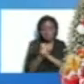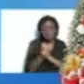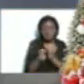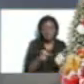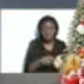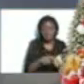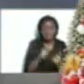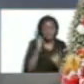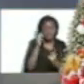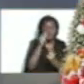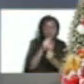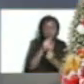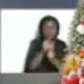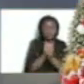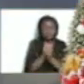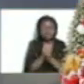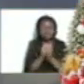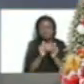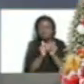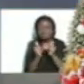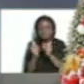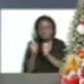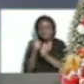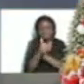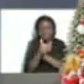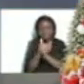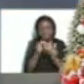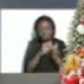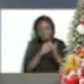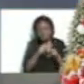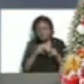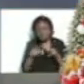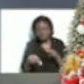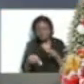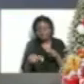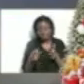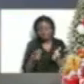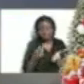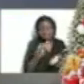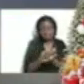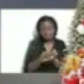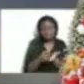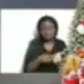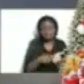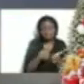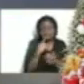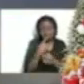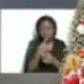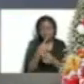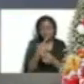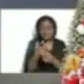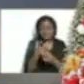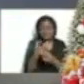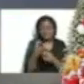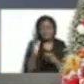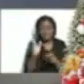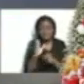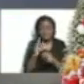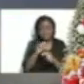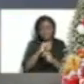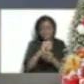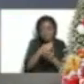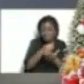targets. Beyond reducing the fiscal deficit, though, the IMF contends that a set of comprehensive tax reforms would